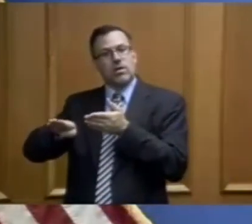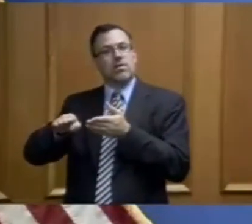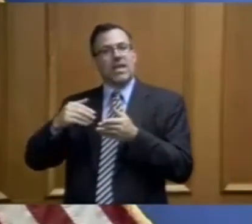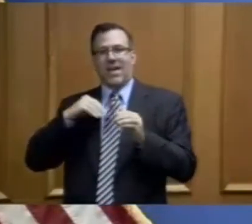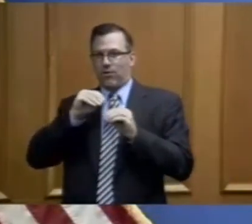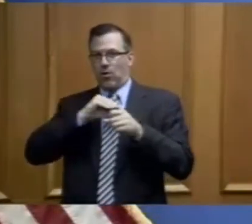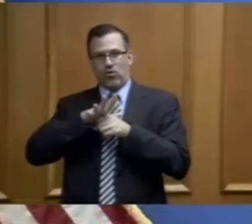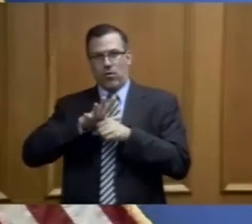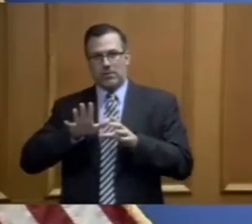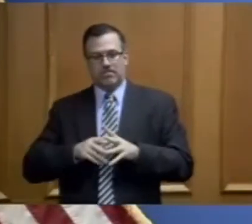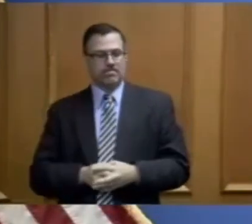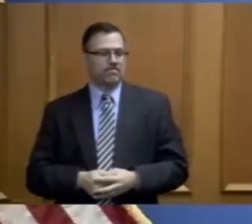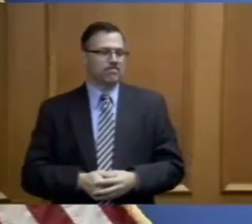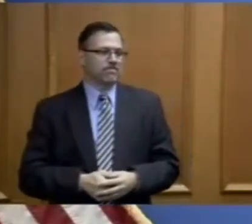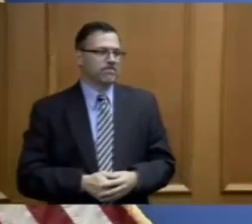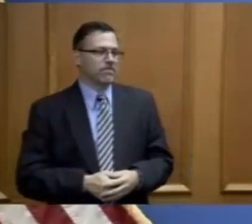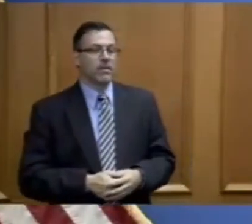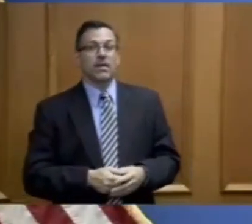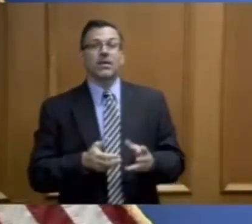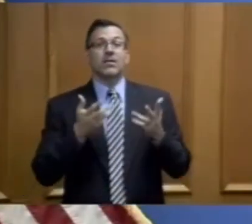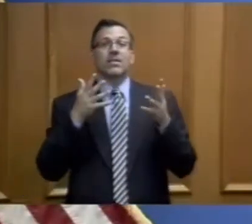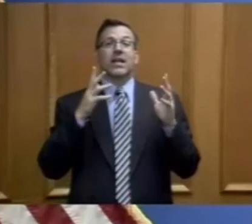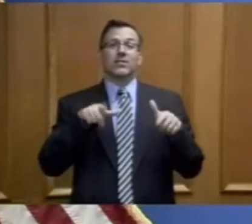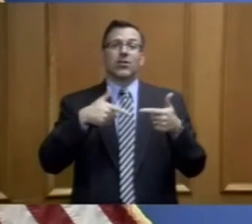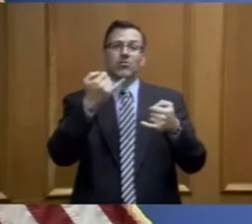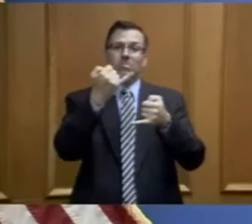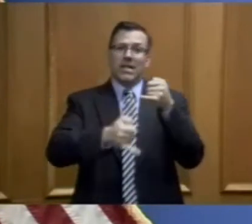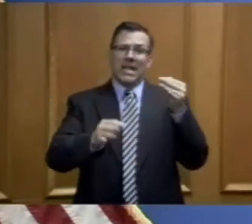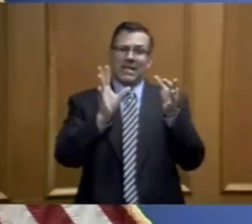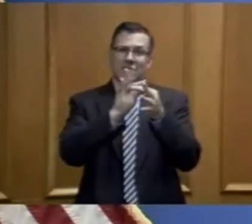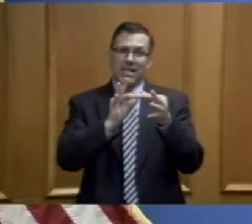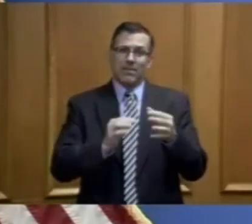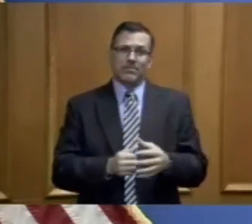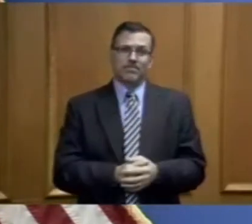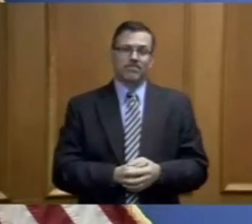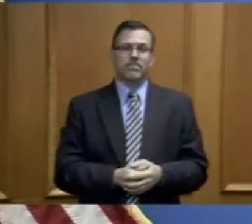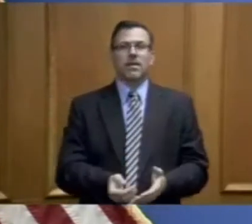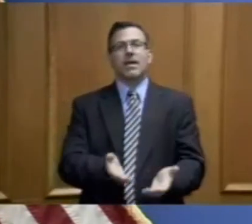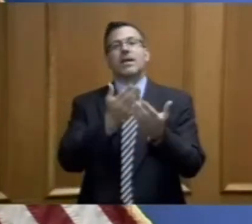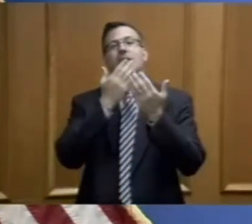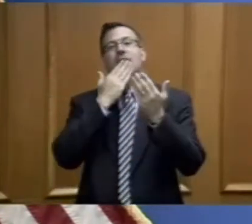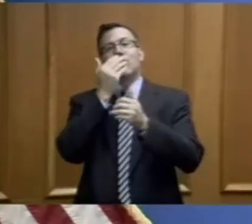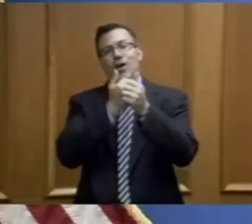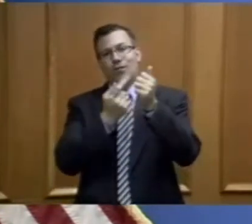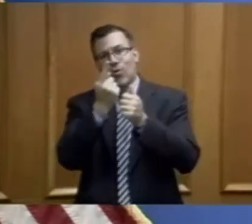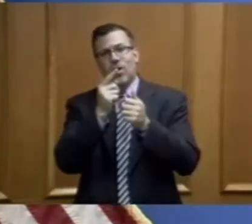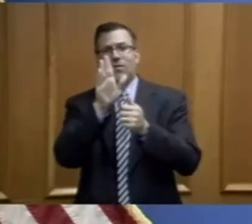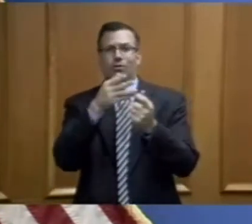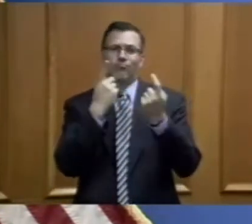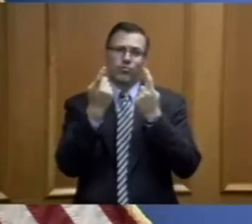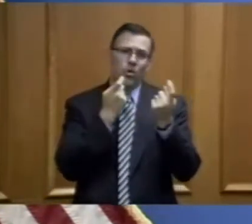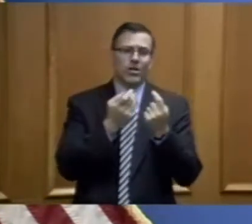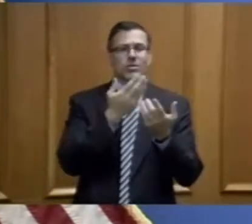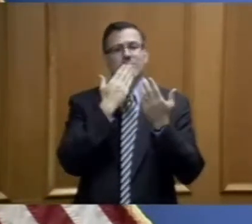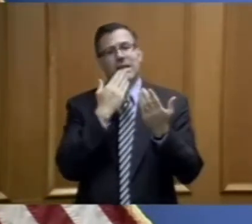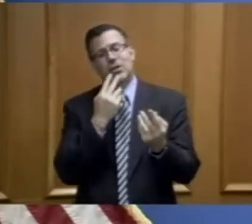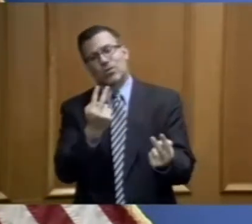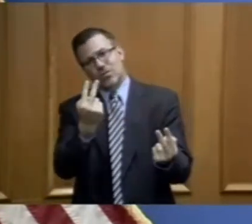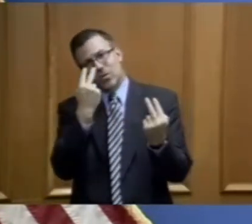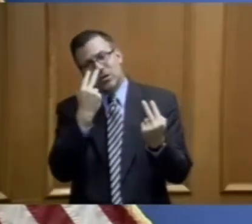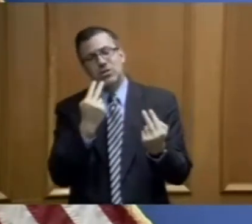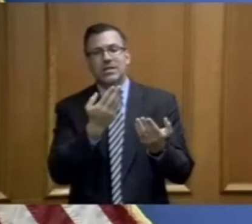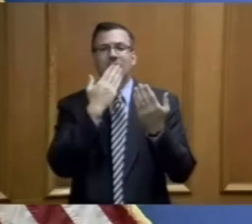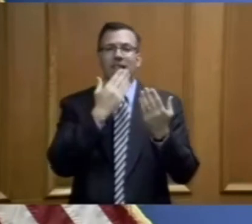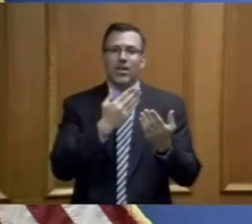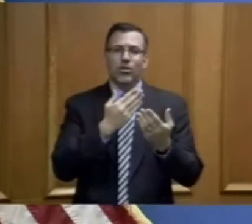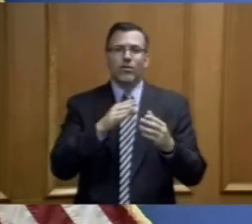That's all the time we have for questions today, Great. Governor, if you'd like to make a closing statement. Thank you, everyone, for your questions, and thanks for tuning in, and thank you for doing your